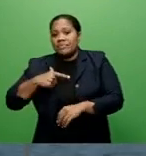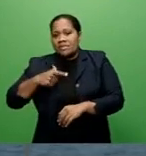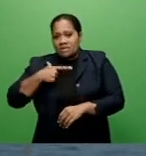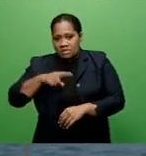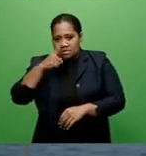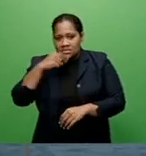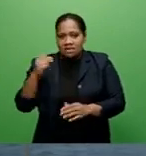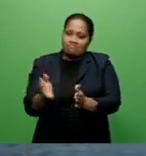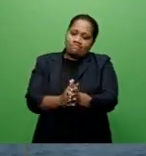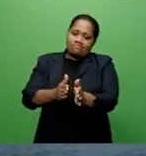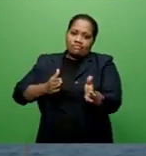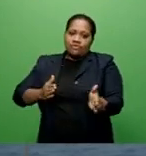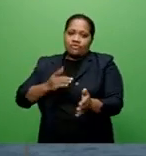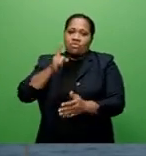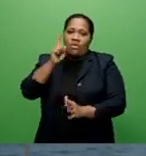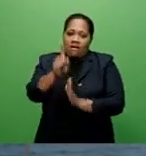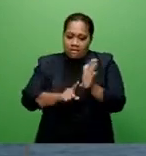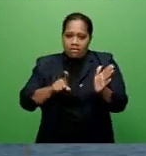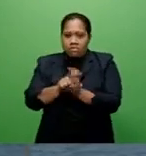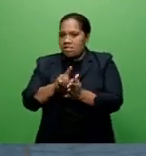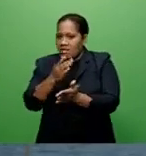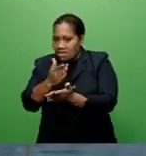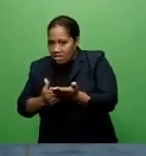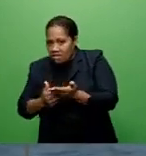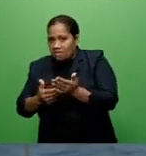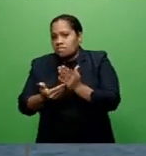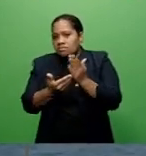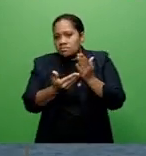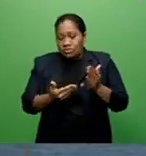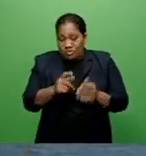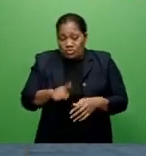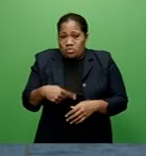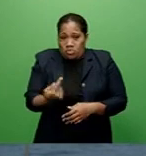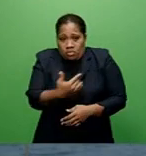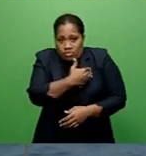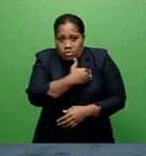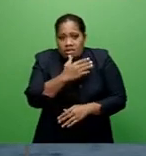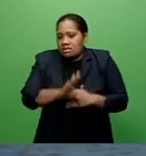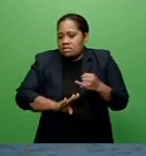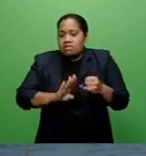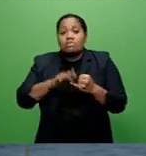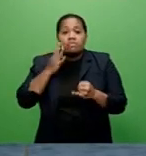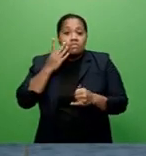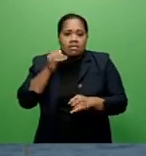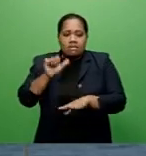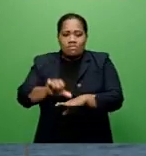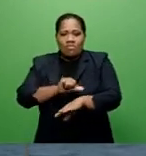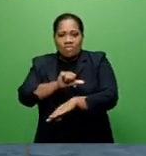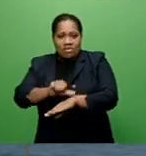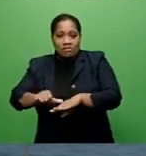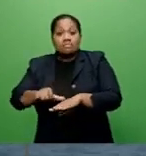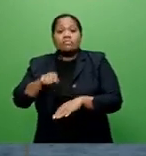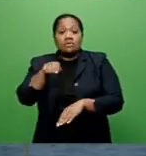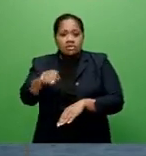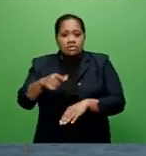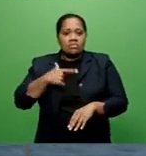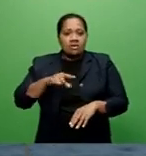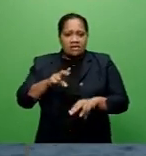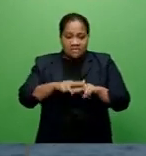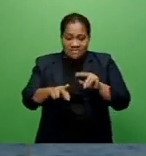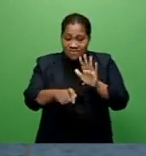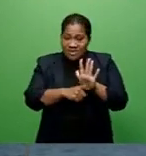half during peak hours from tomorrow until end of April. This as the Fiji Roads Authority is unable to